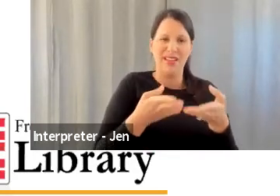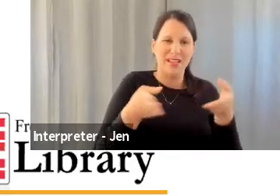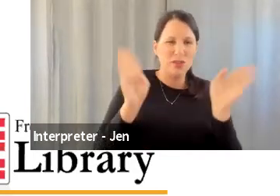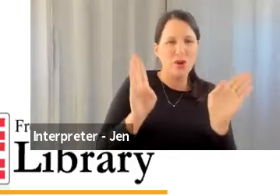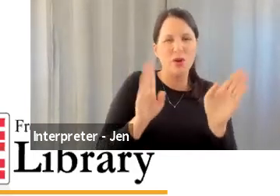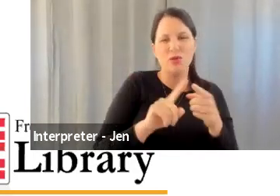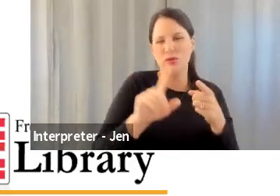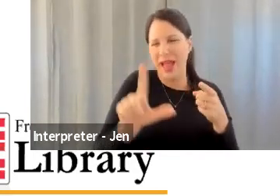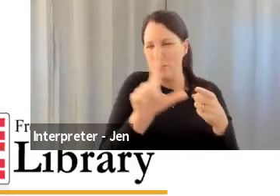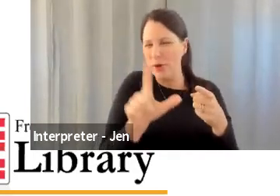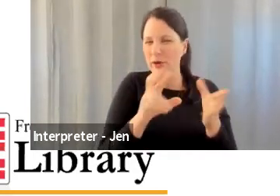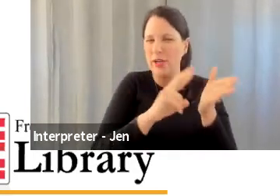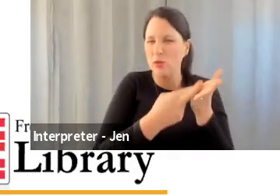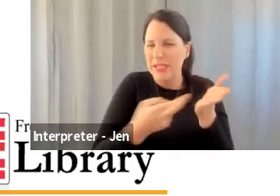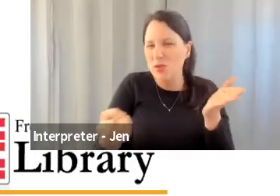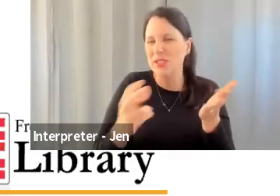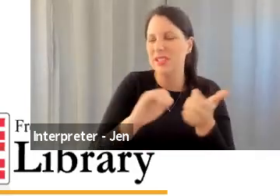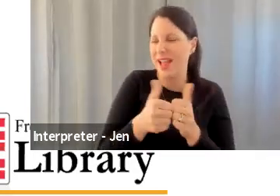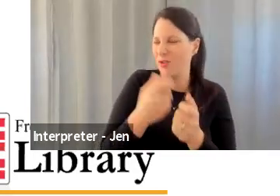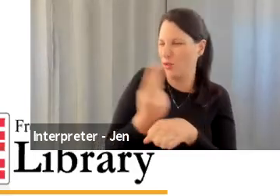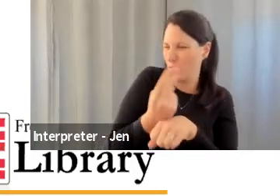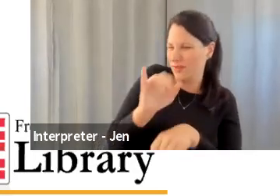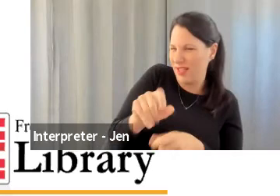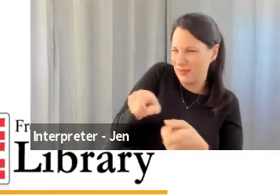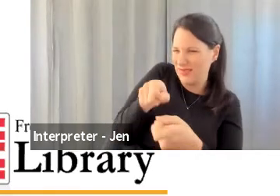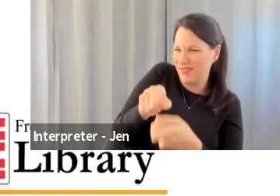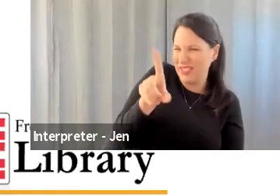certain research database, things like that.